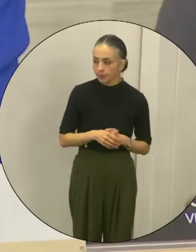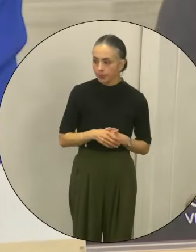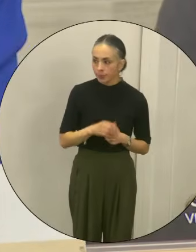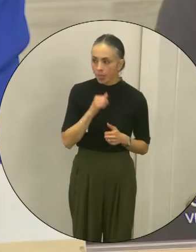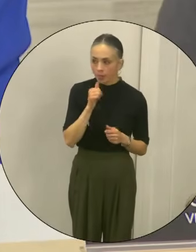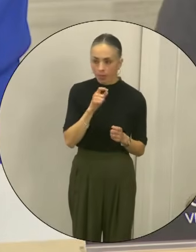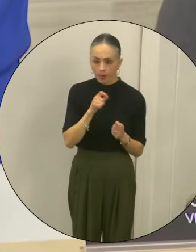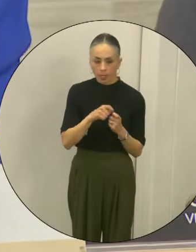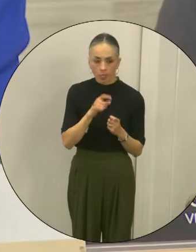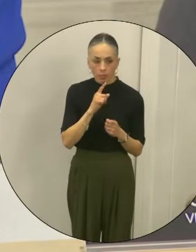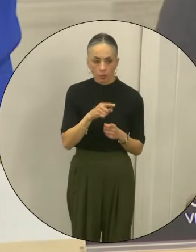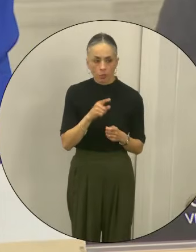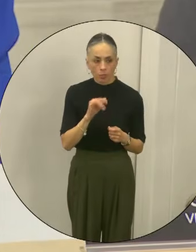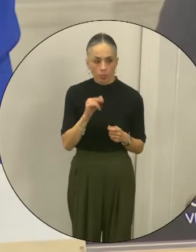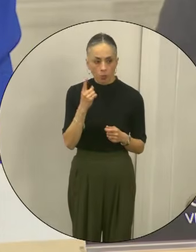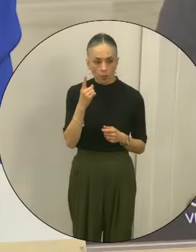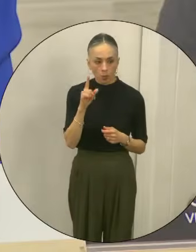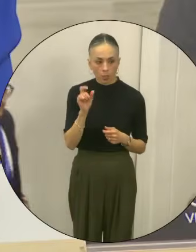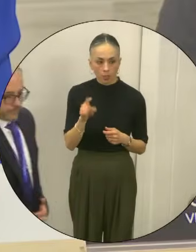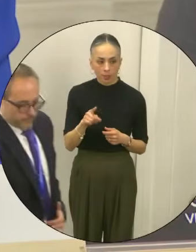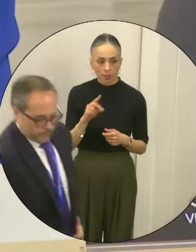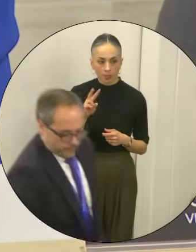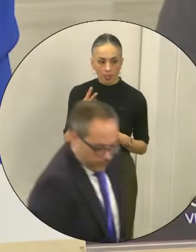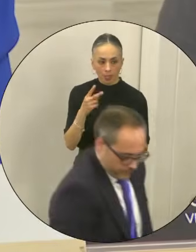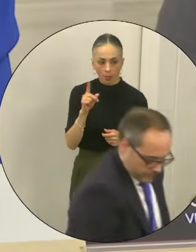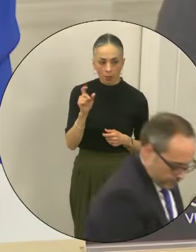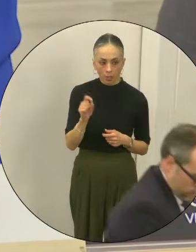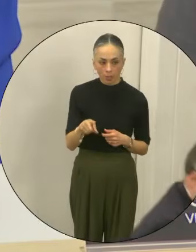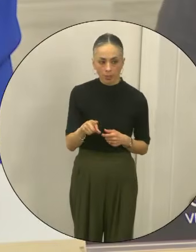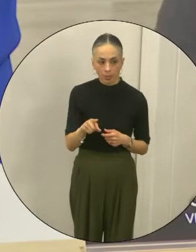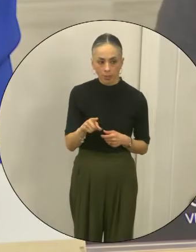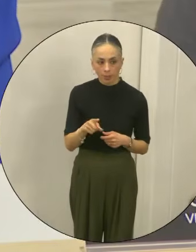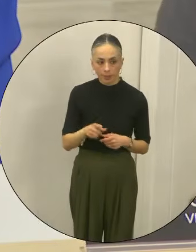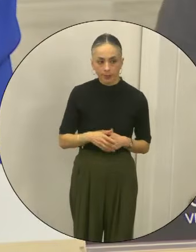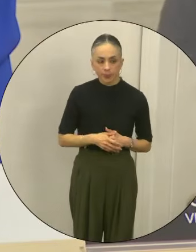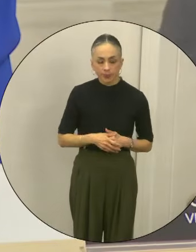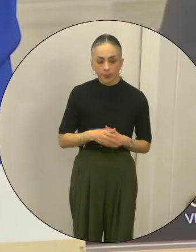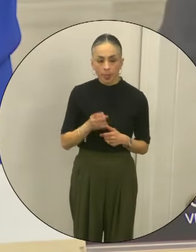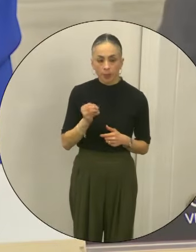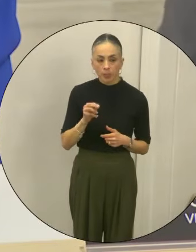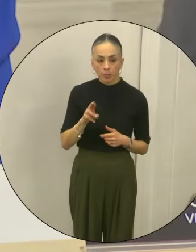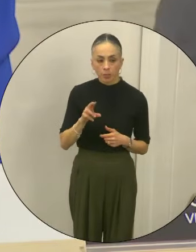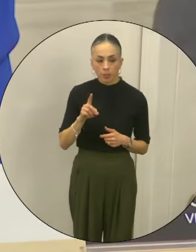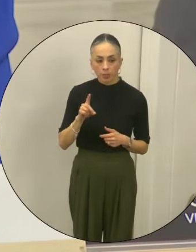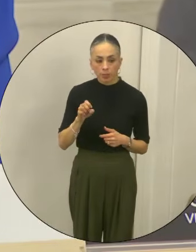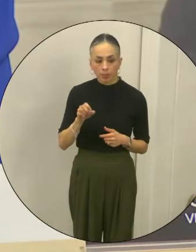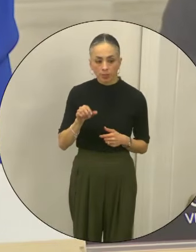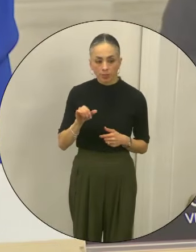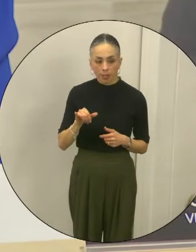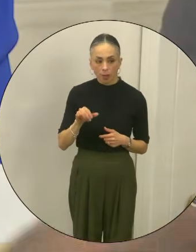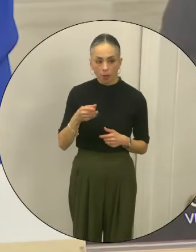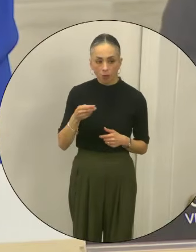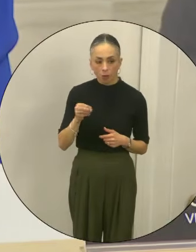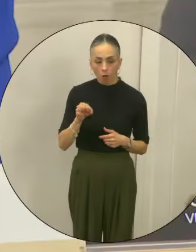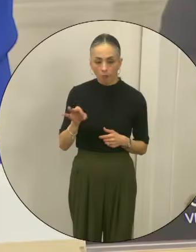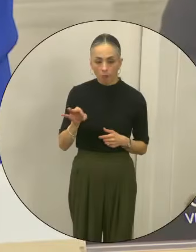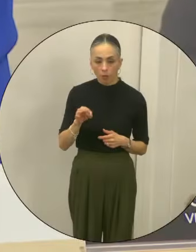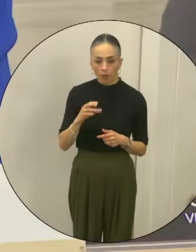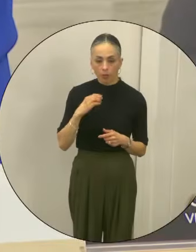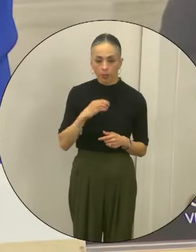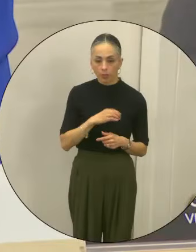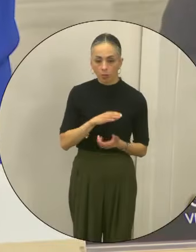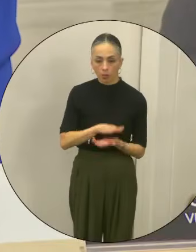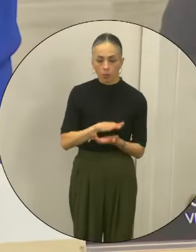exactly sure. So that's one question. The second question, Mr. Dayhoff, is that when the Commission on